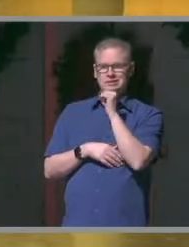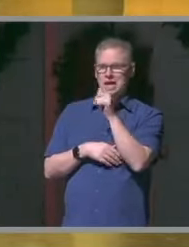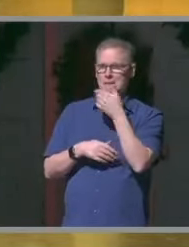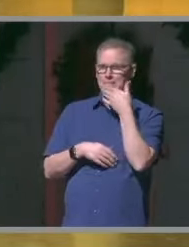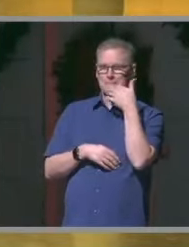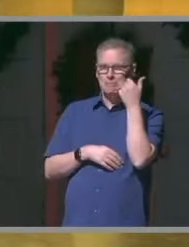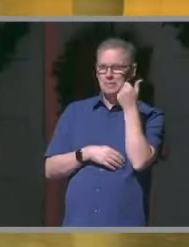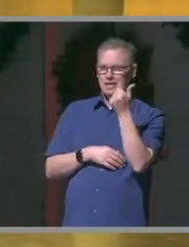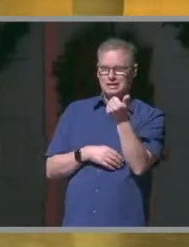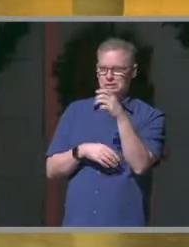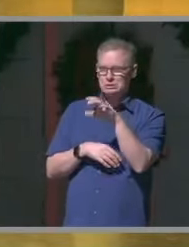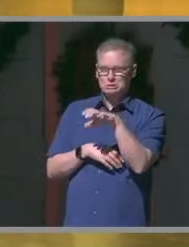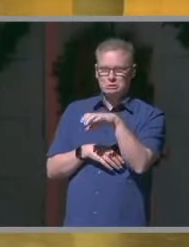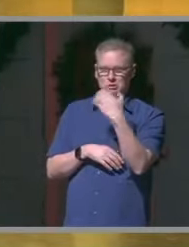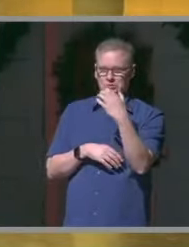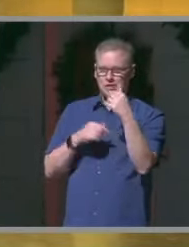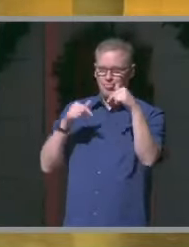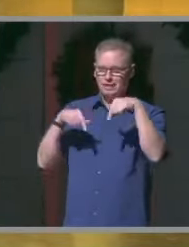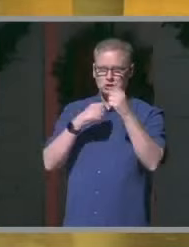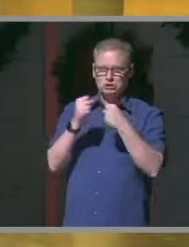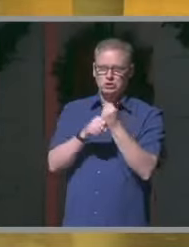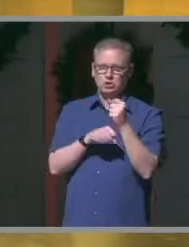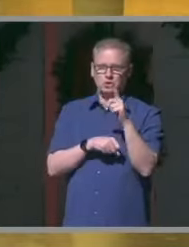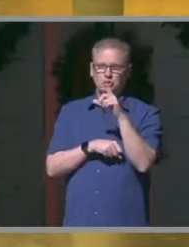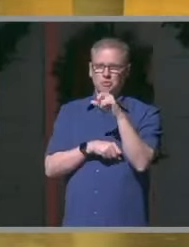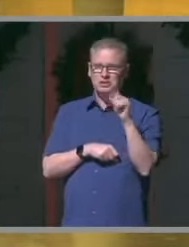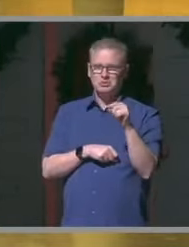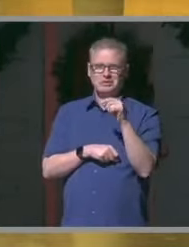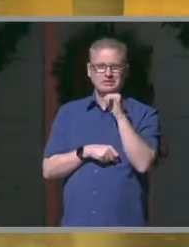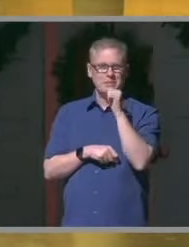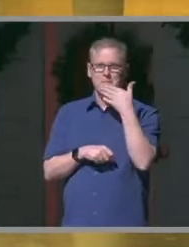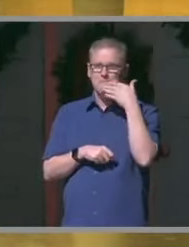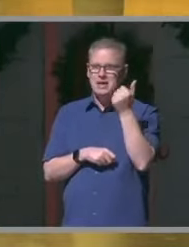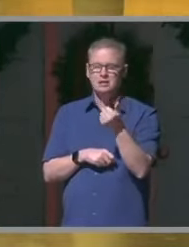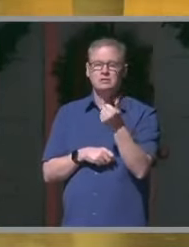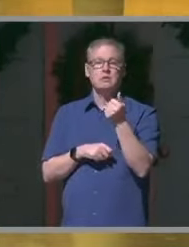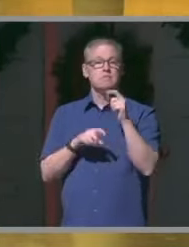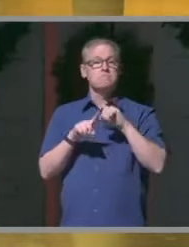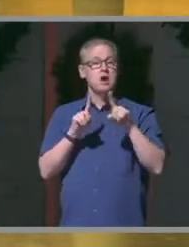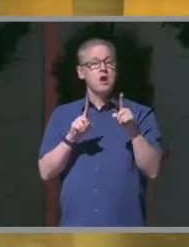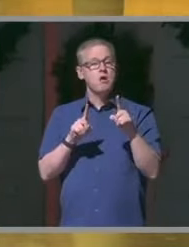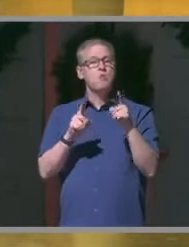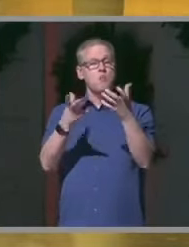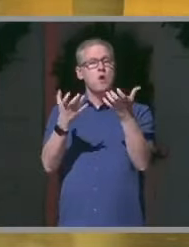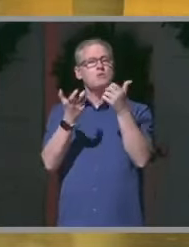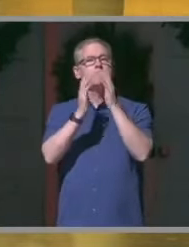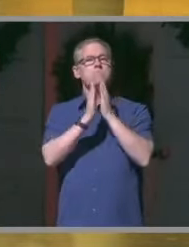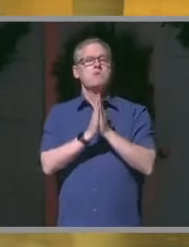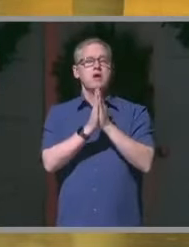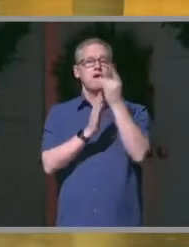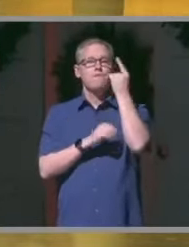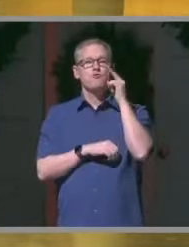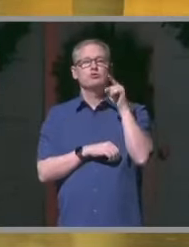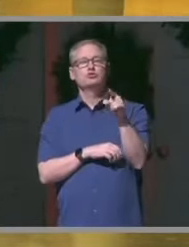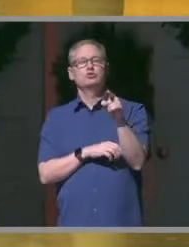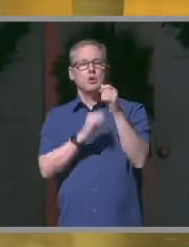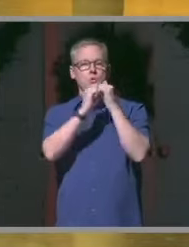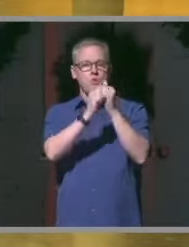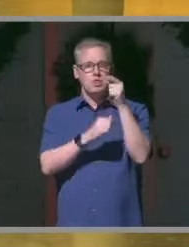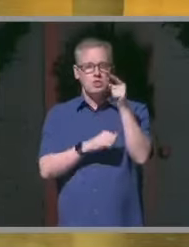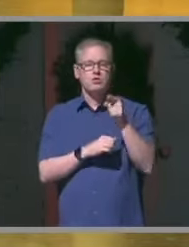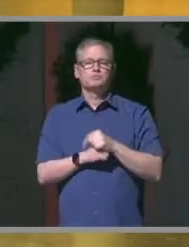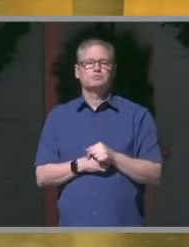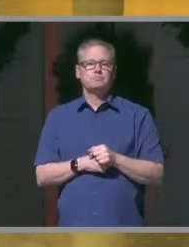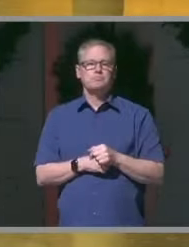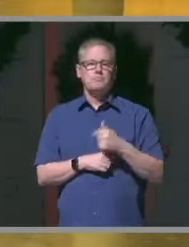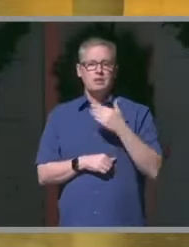best Christmas this year. Maybe 2020 for you wasn't the best Christmas. We would love to just pray for you and with you. So if you